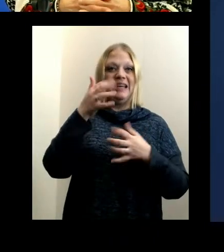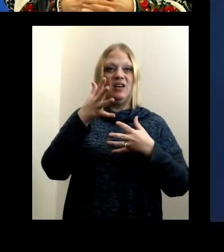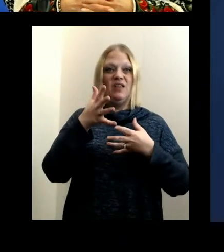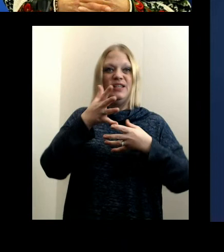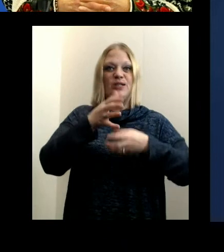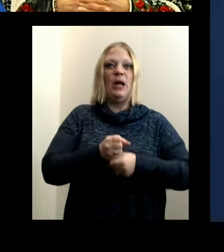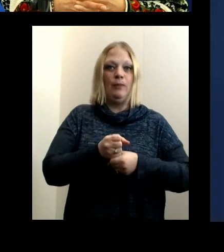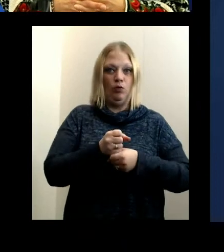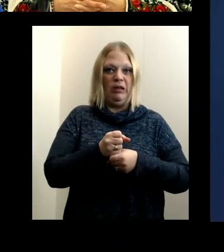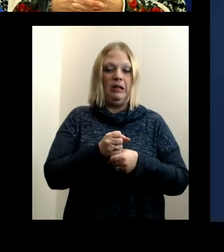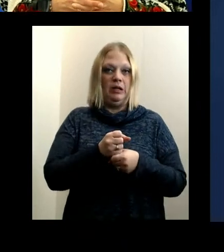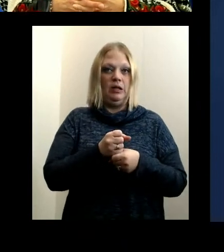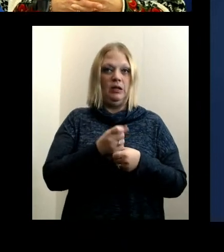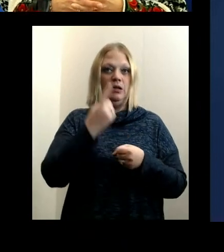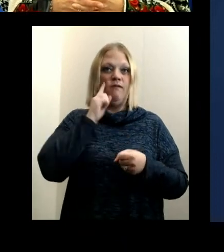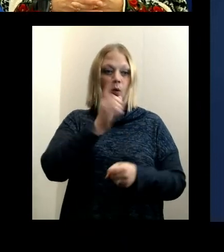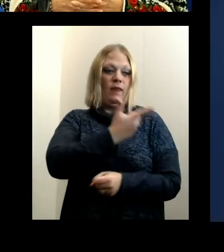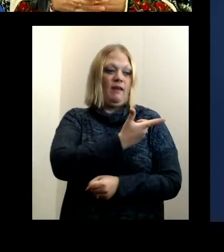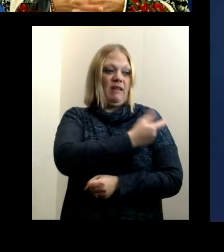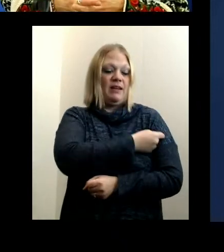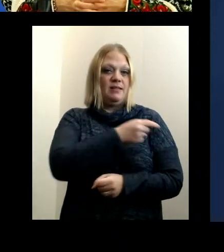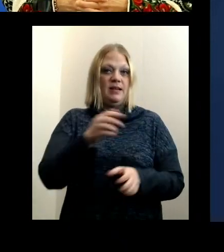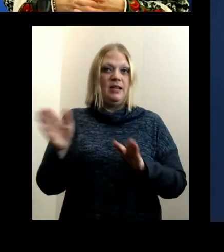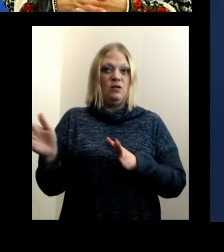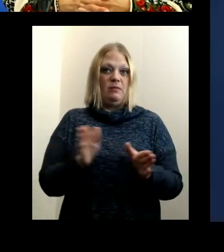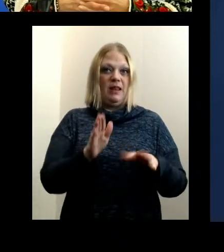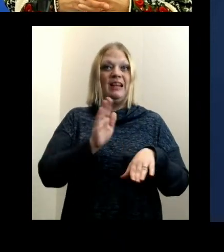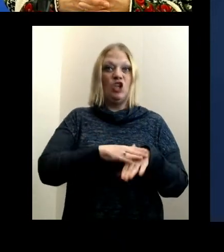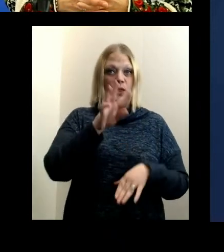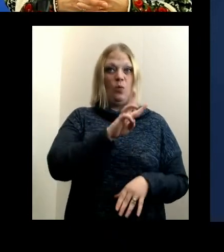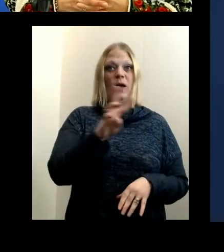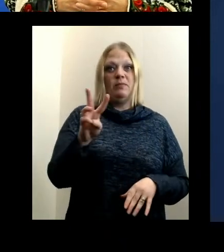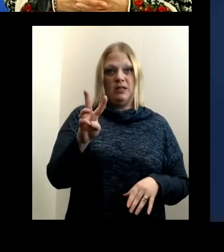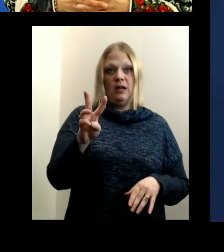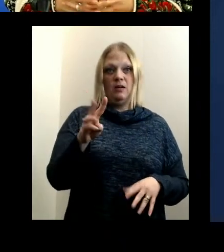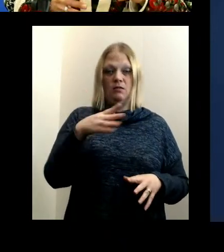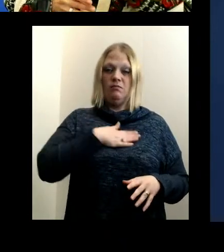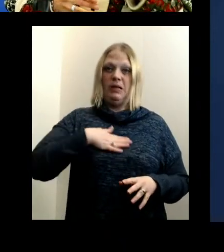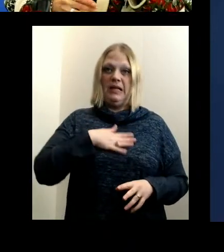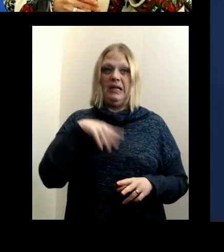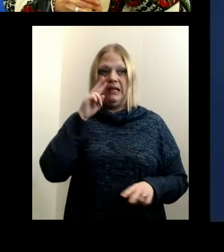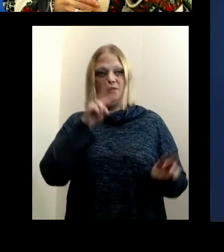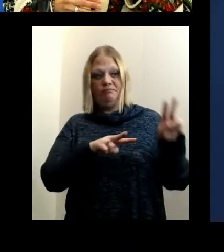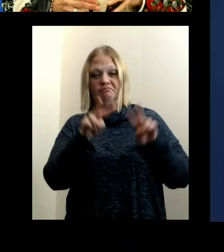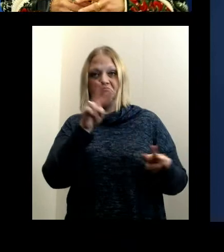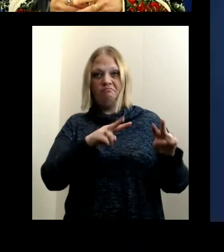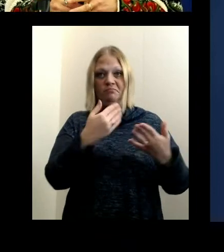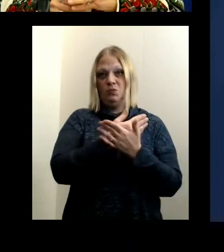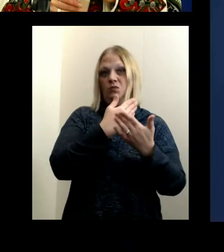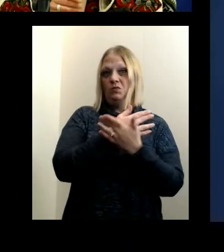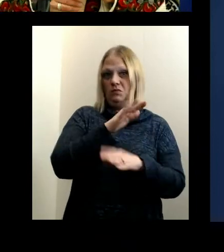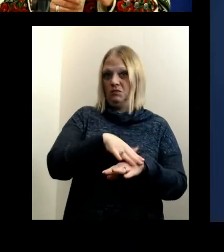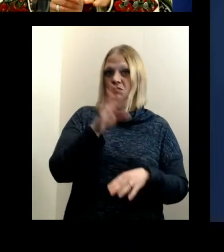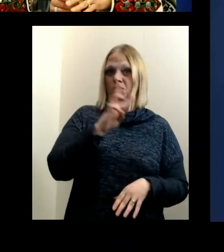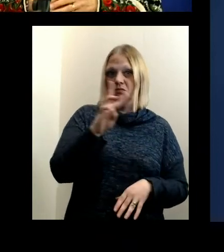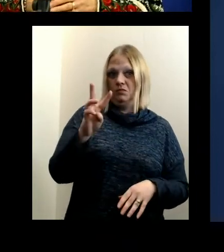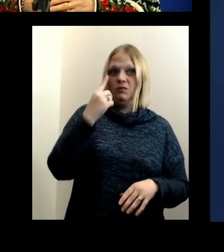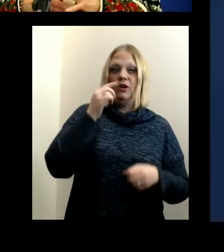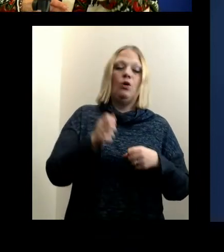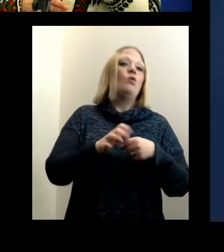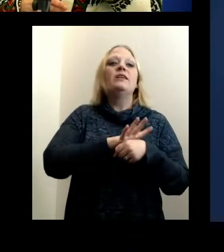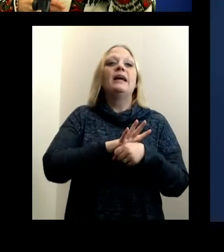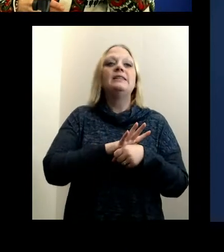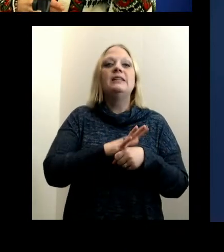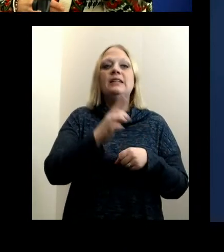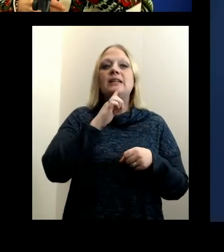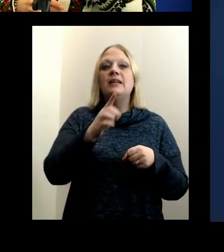summary of our vaccination plan on our website, so please take a look at that. New on our website now for